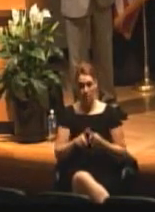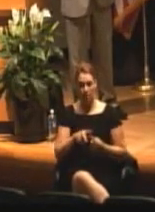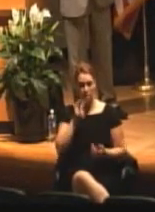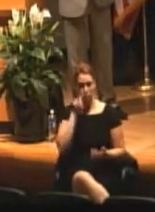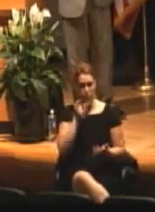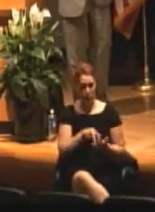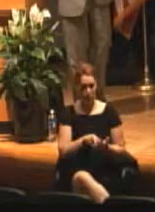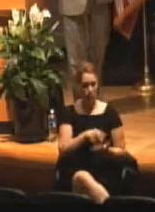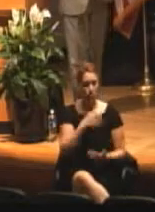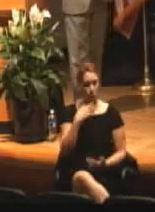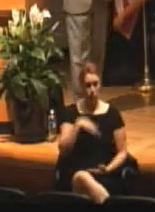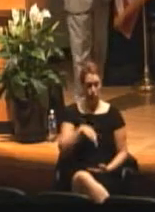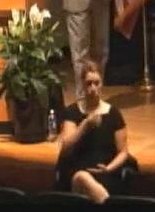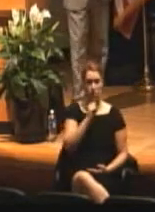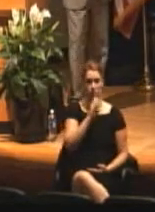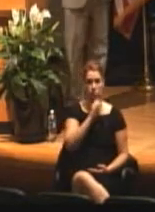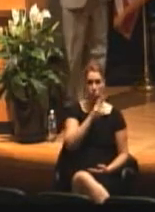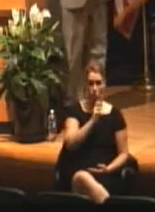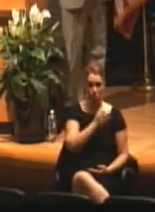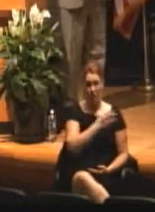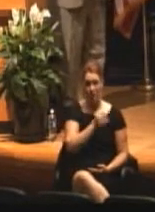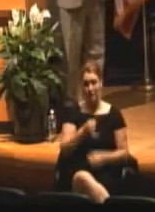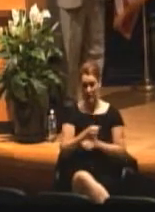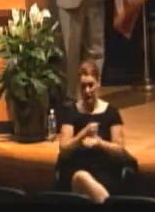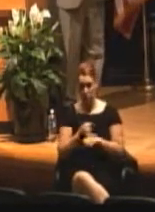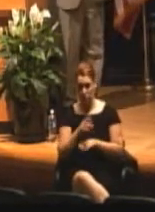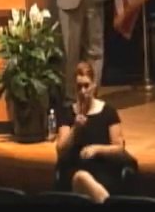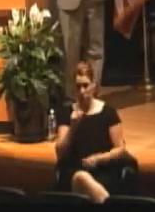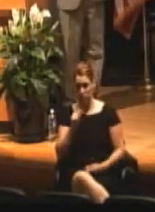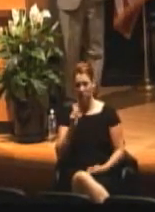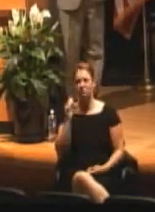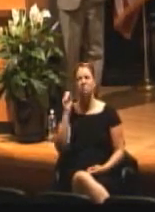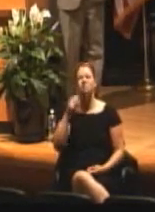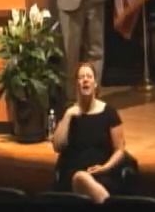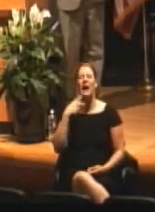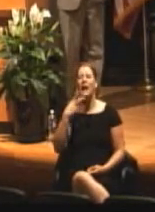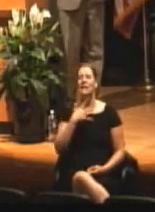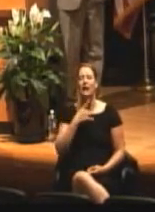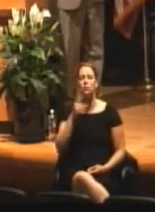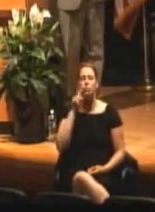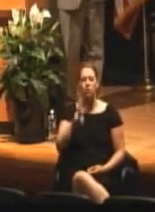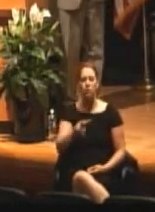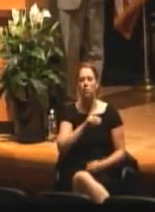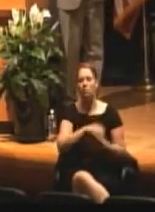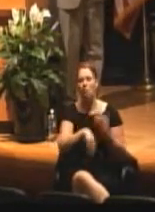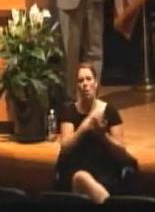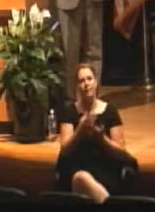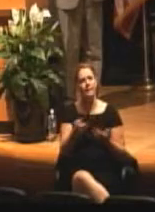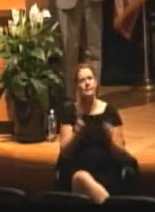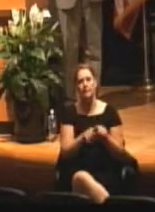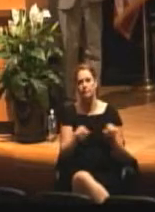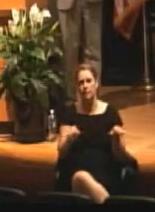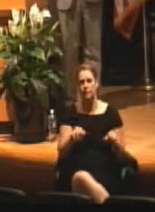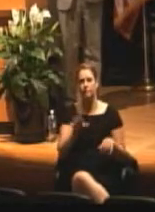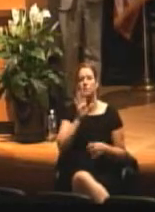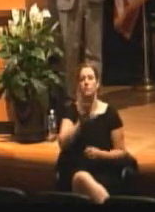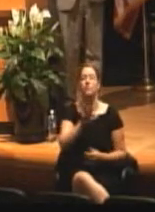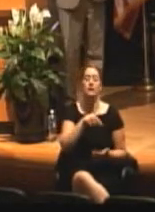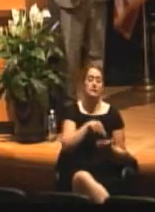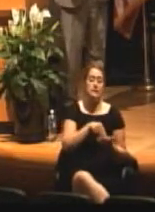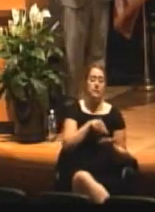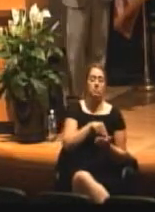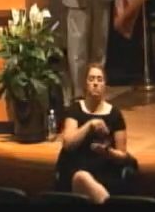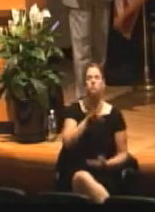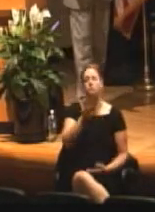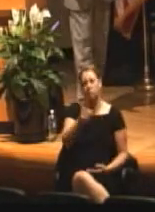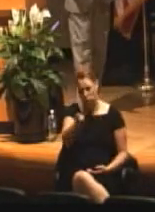The credit? Yeah, I like to look at them almost all at the same time, if we can. The debt ratio, because you can give